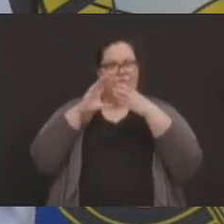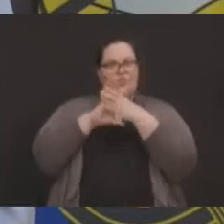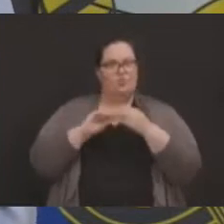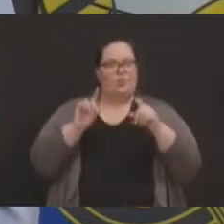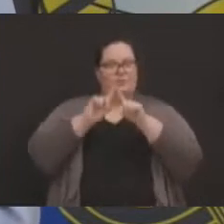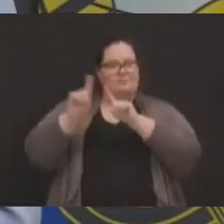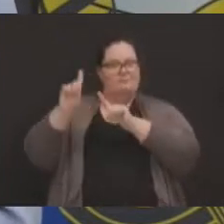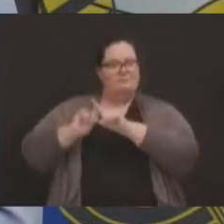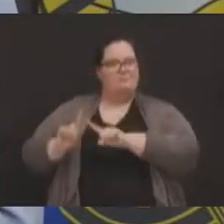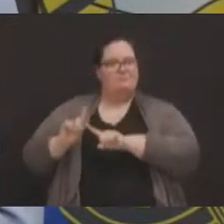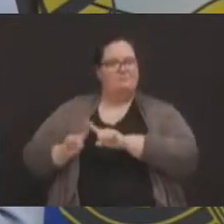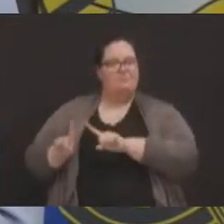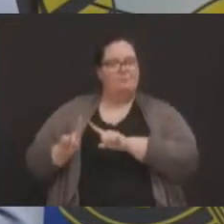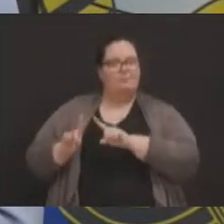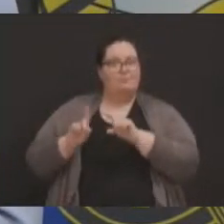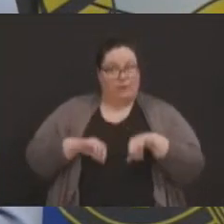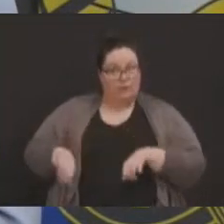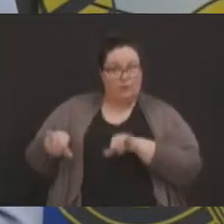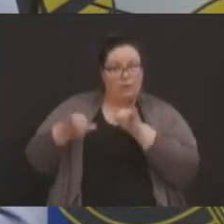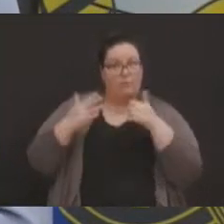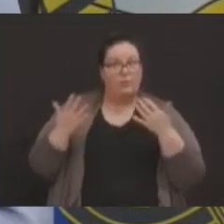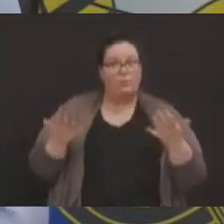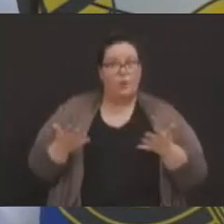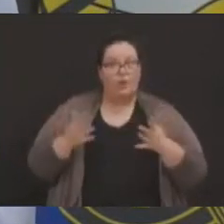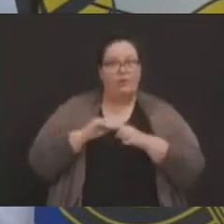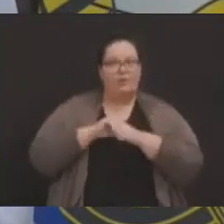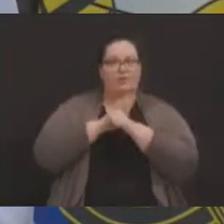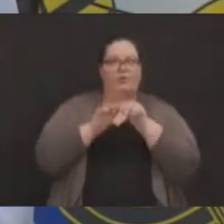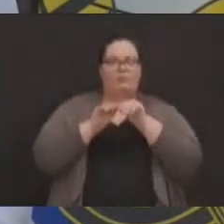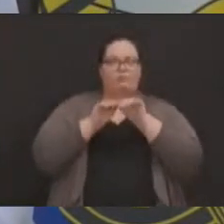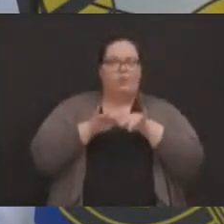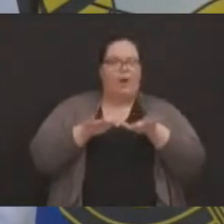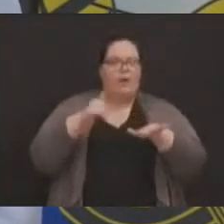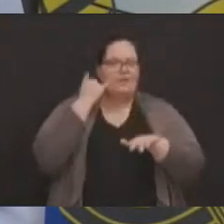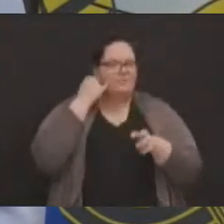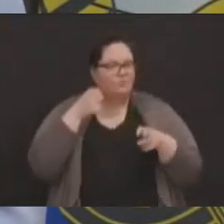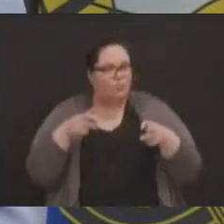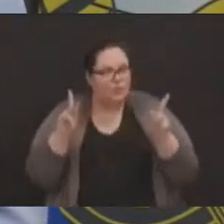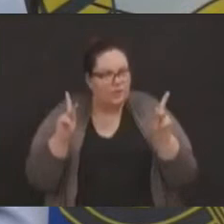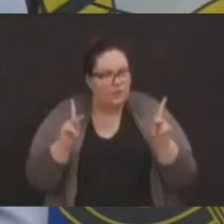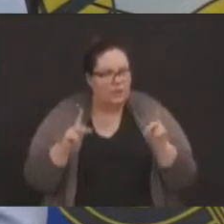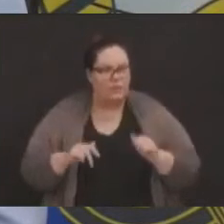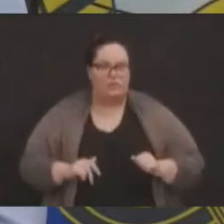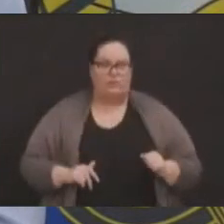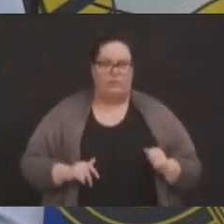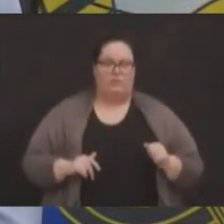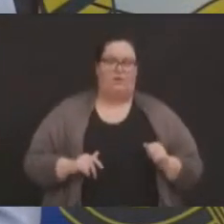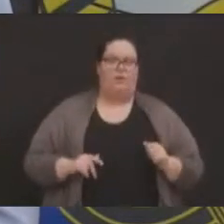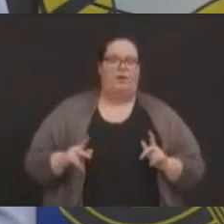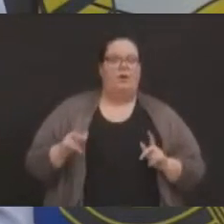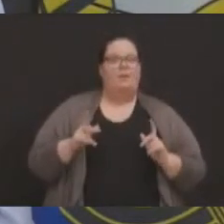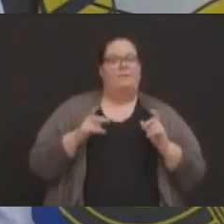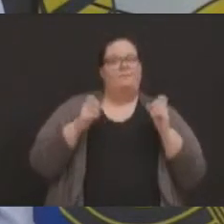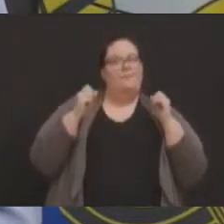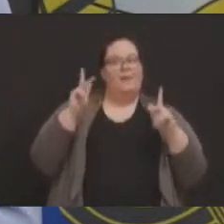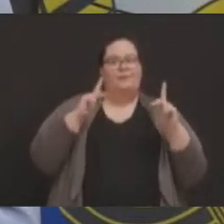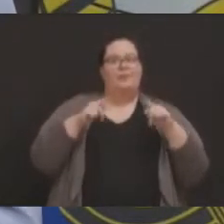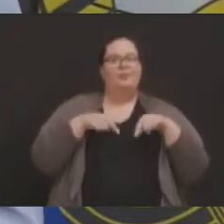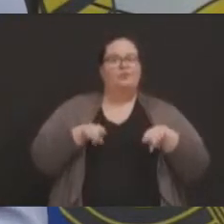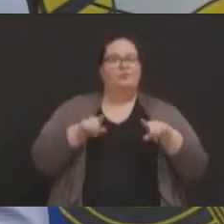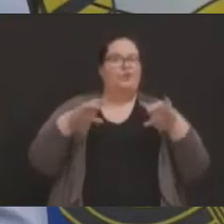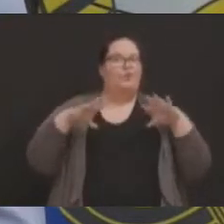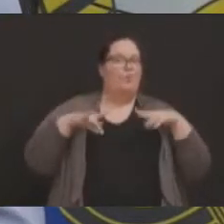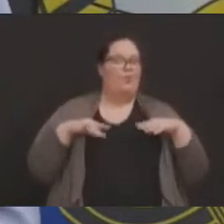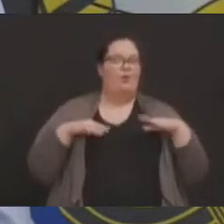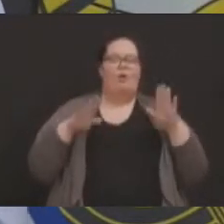the holidays, which is why we are where we are today. But also, I think on a daily basis, every choice that we make around whether we're